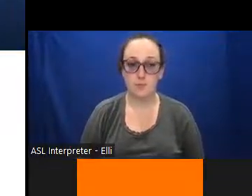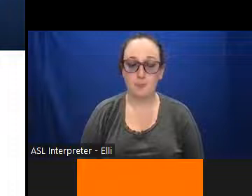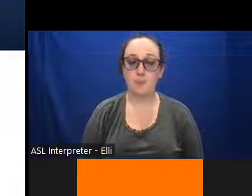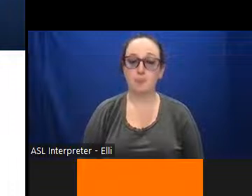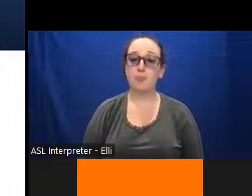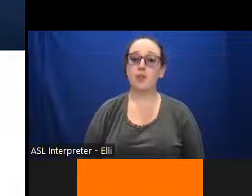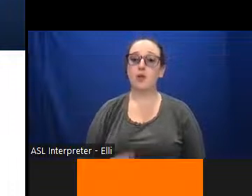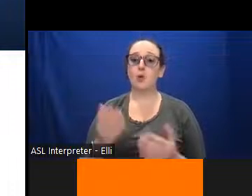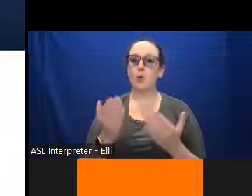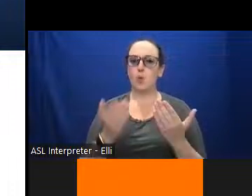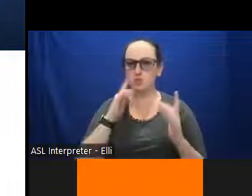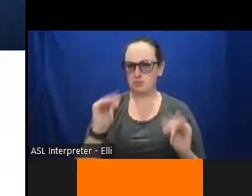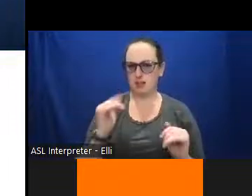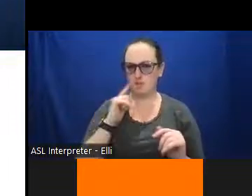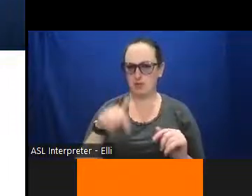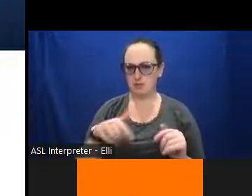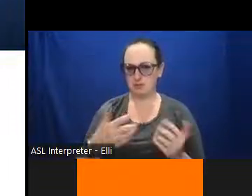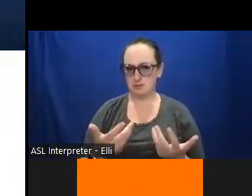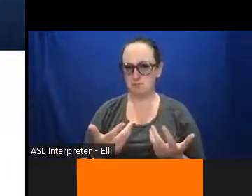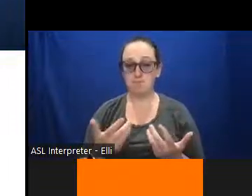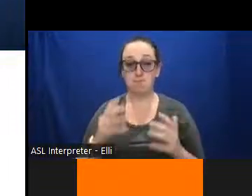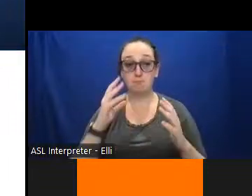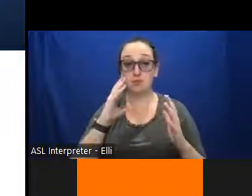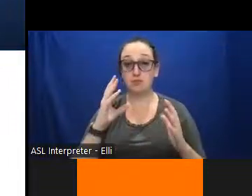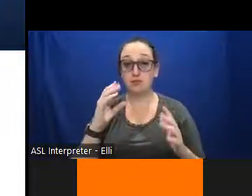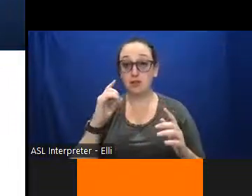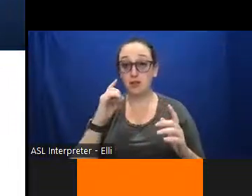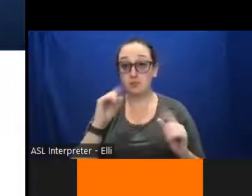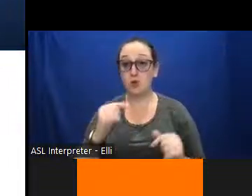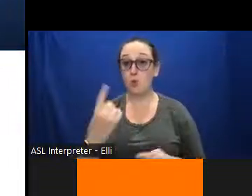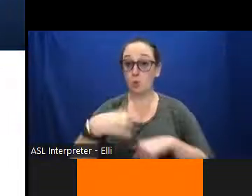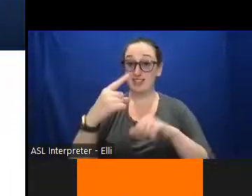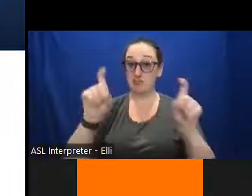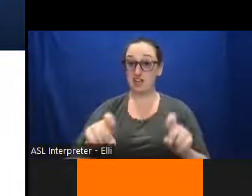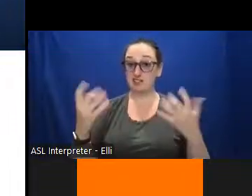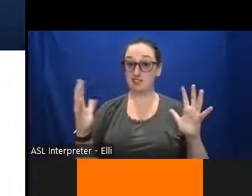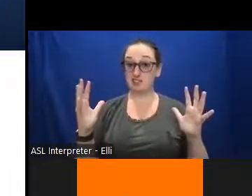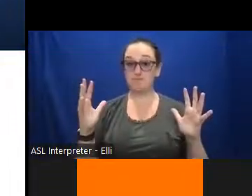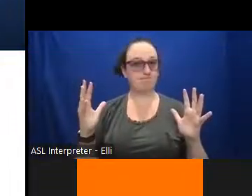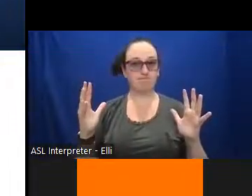So what can people expect? They can expect that this is not a test. We